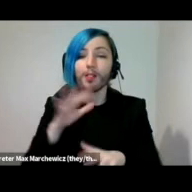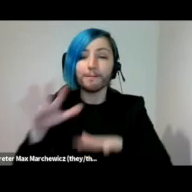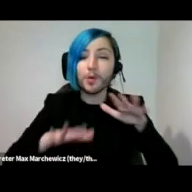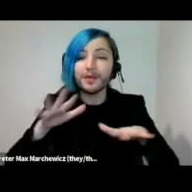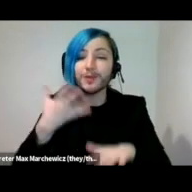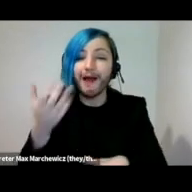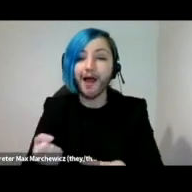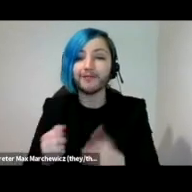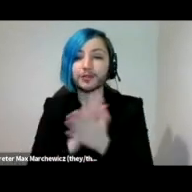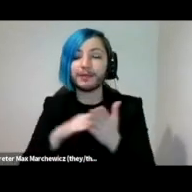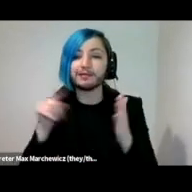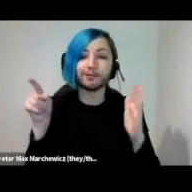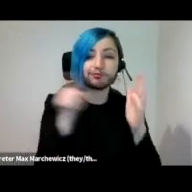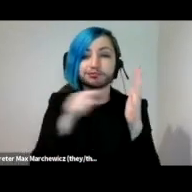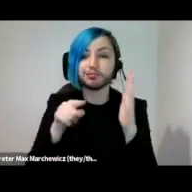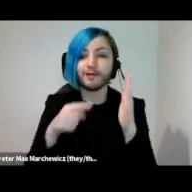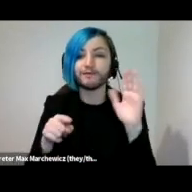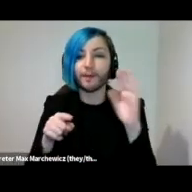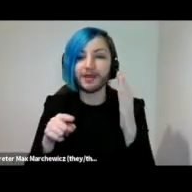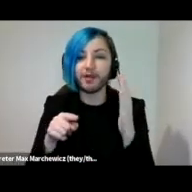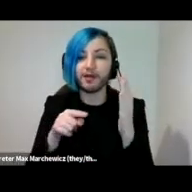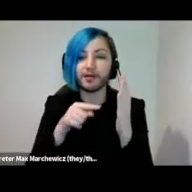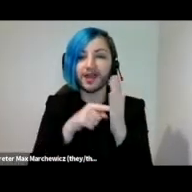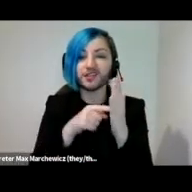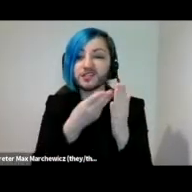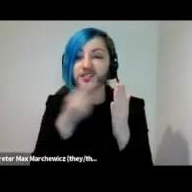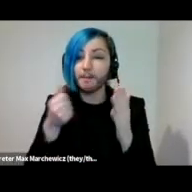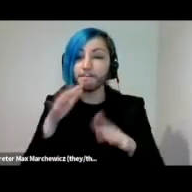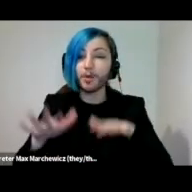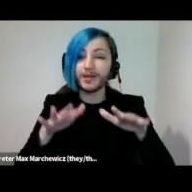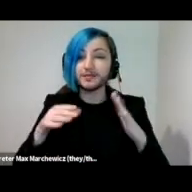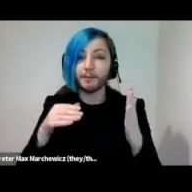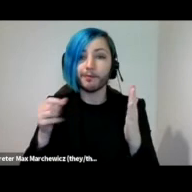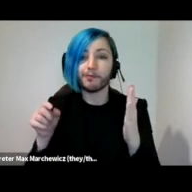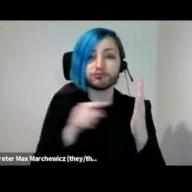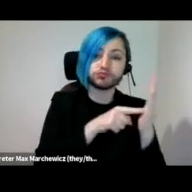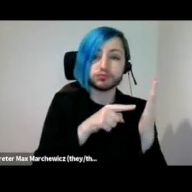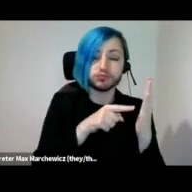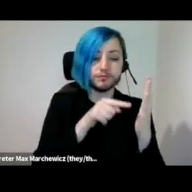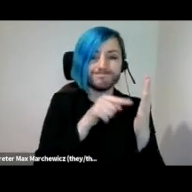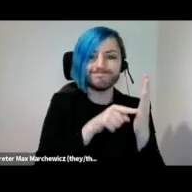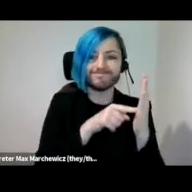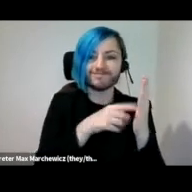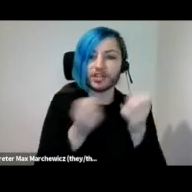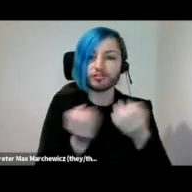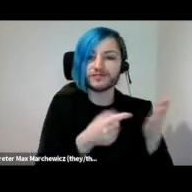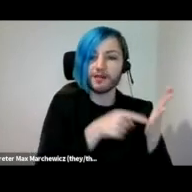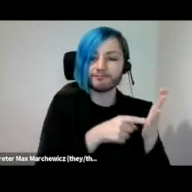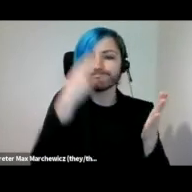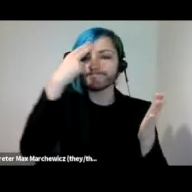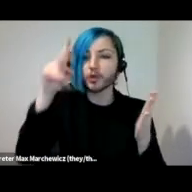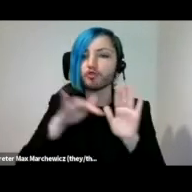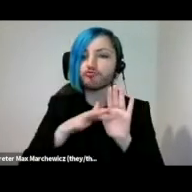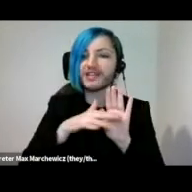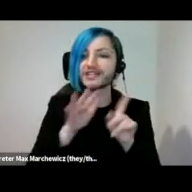So when it bounces off the mirror, it actually transfers some momentum to the mirror. And that we call radiation pressure, the